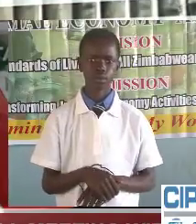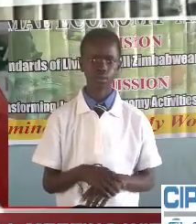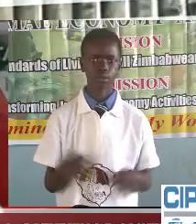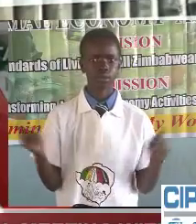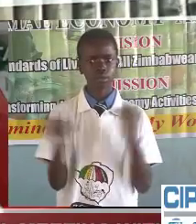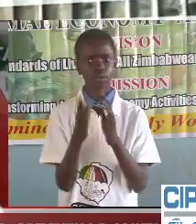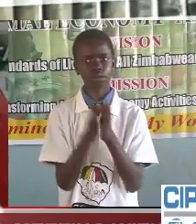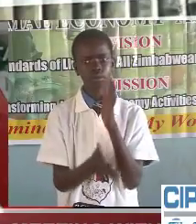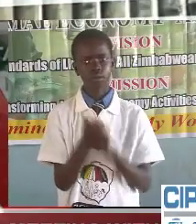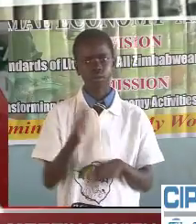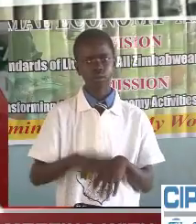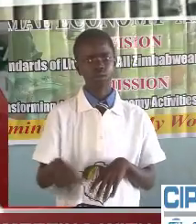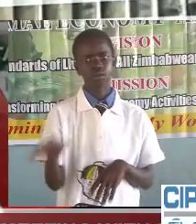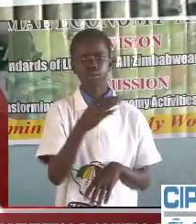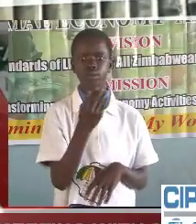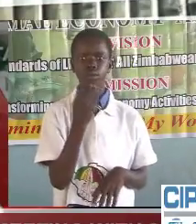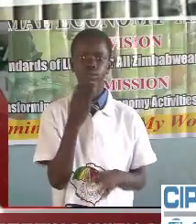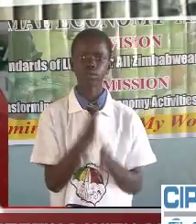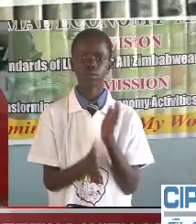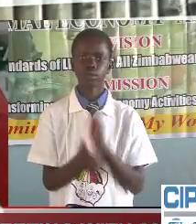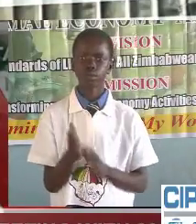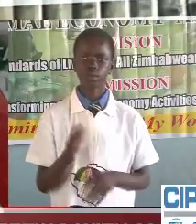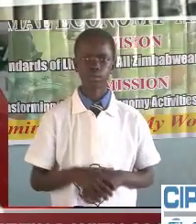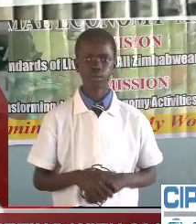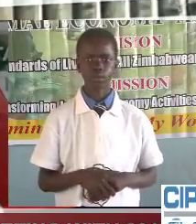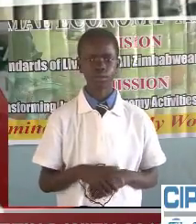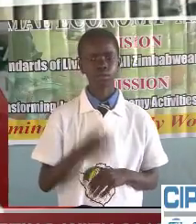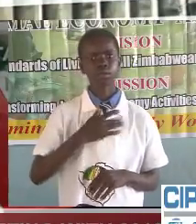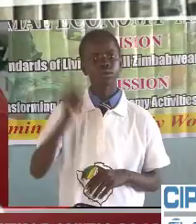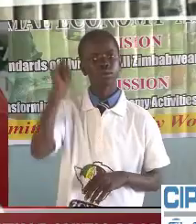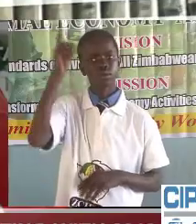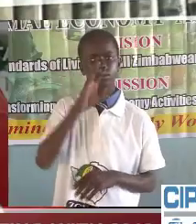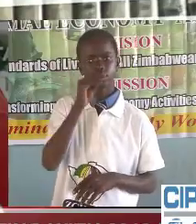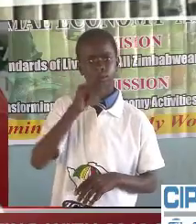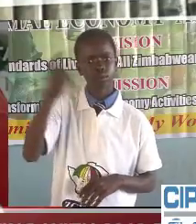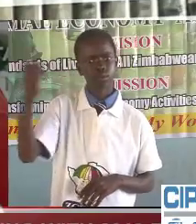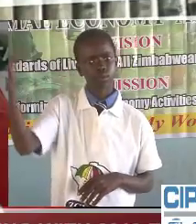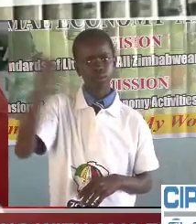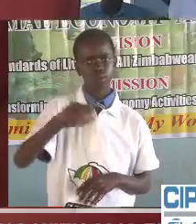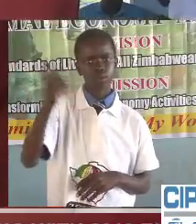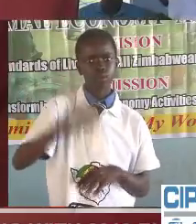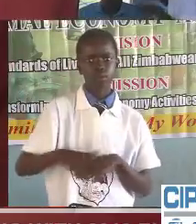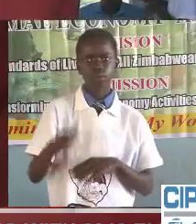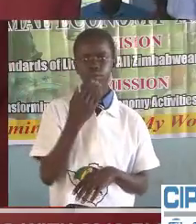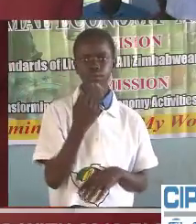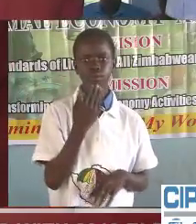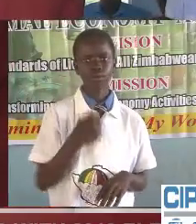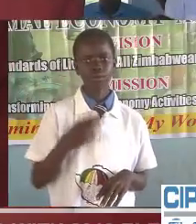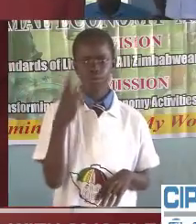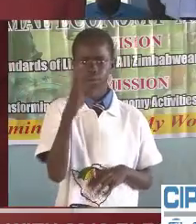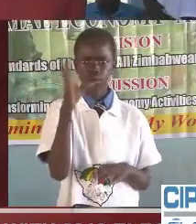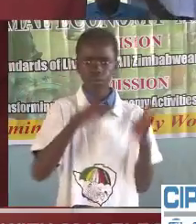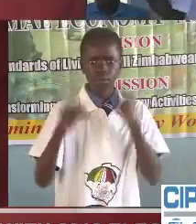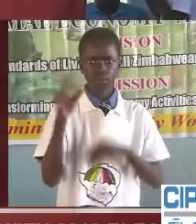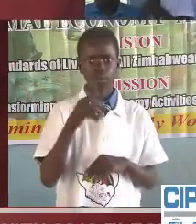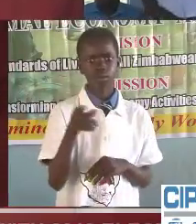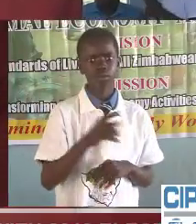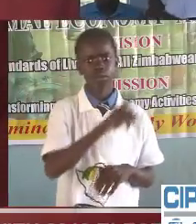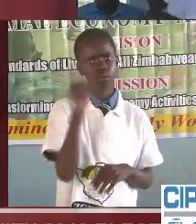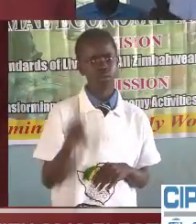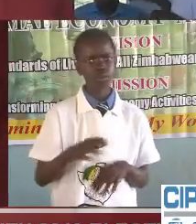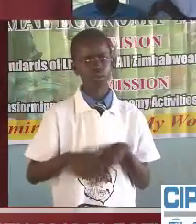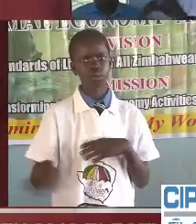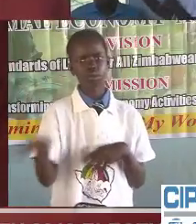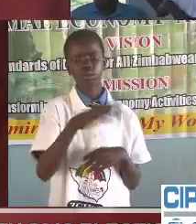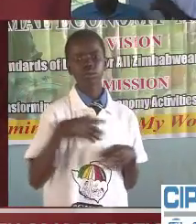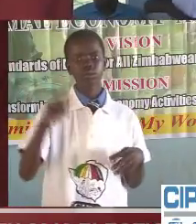the form of housemaids. Let them go to council knowing that they are our servants in